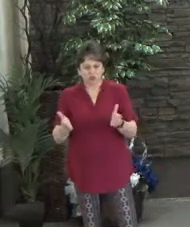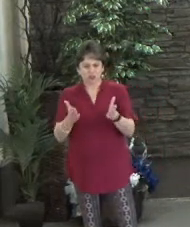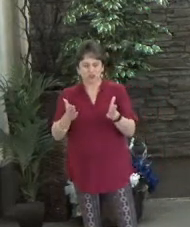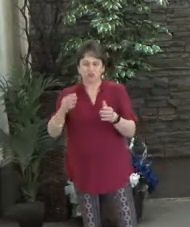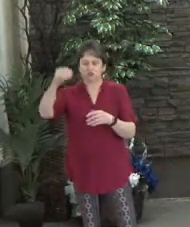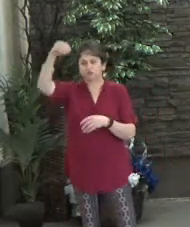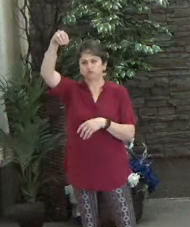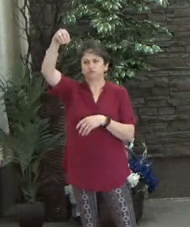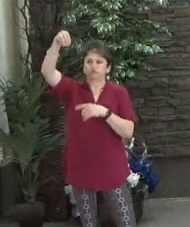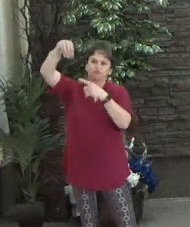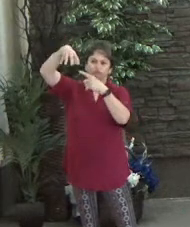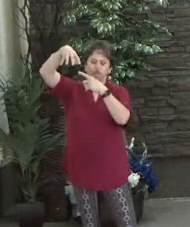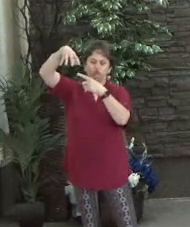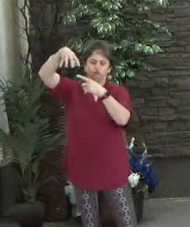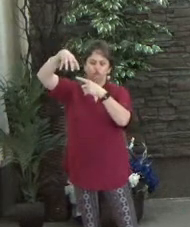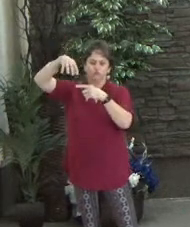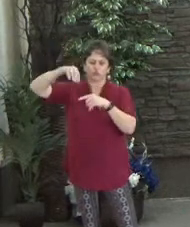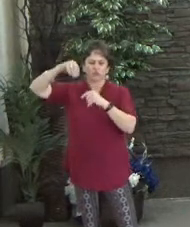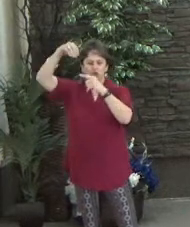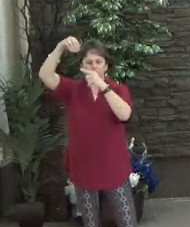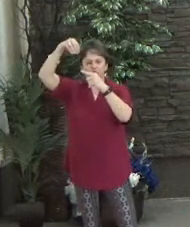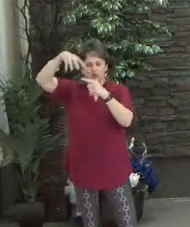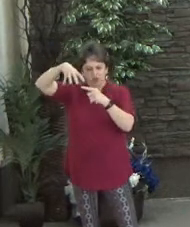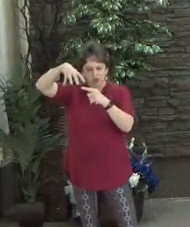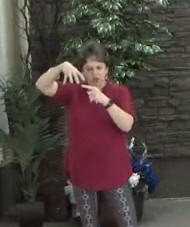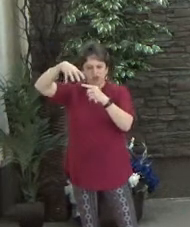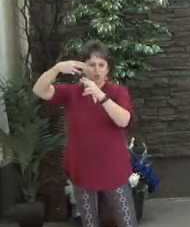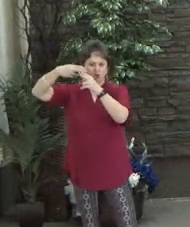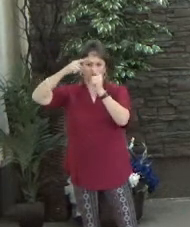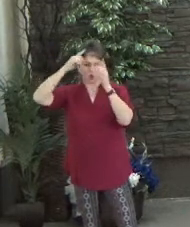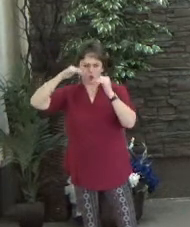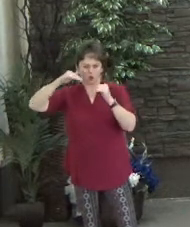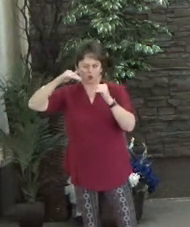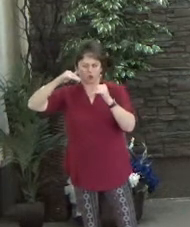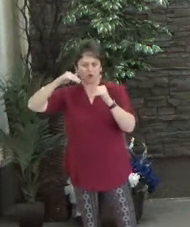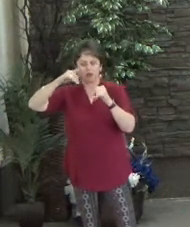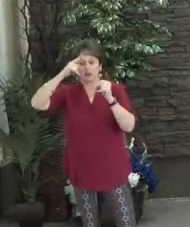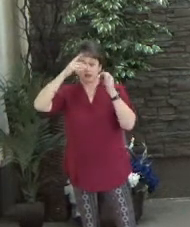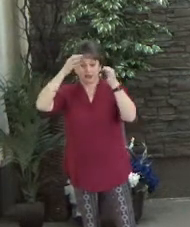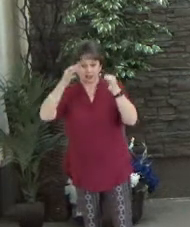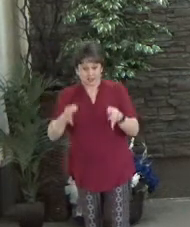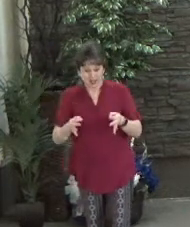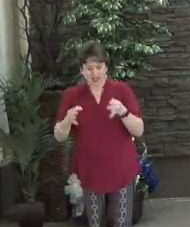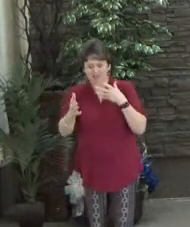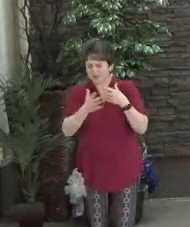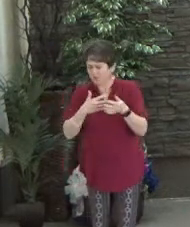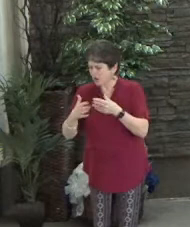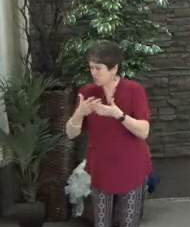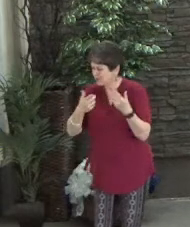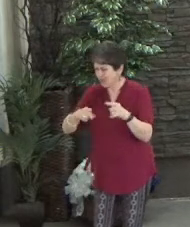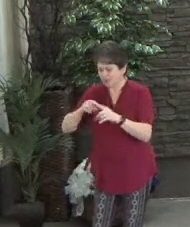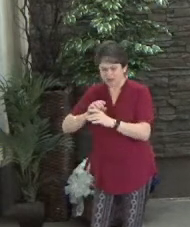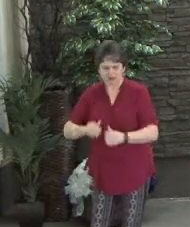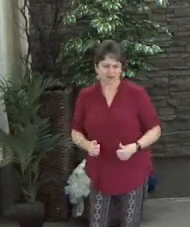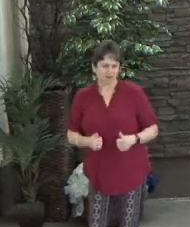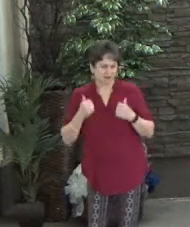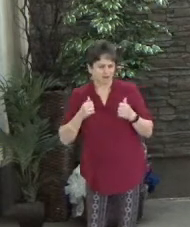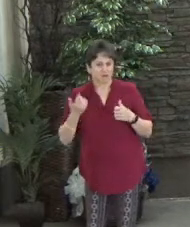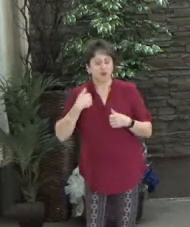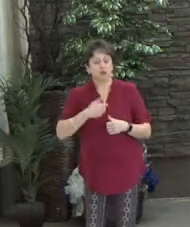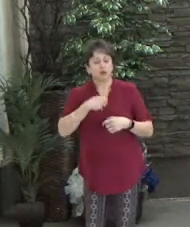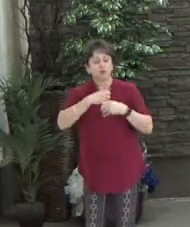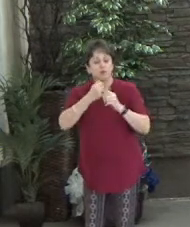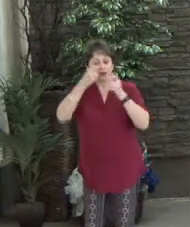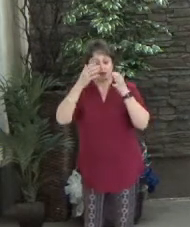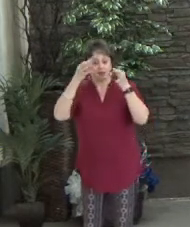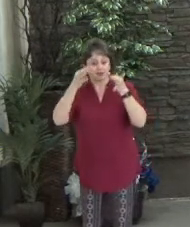the light. To turn on the light of hope, to make the decision that regardless of what's going on in life, that we're going to make